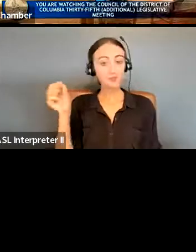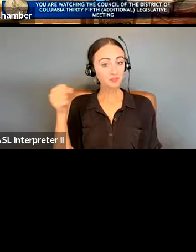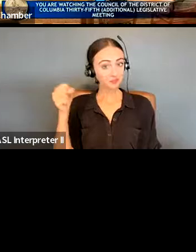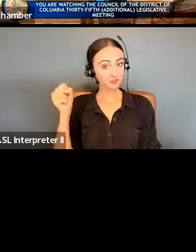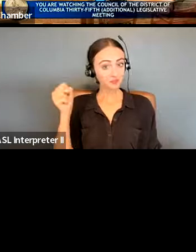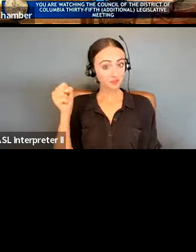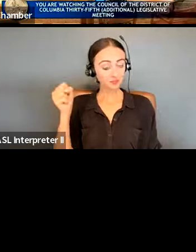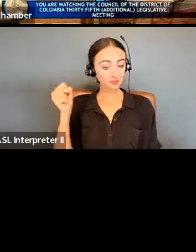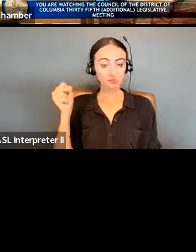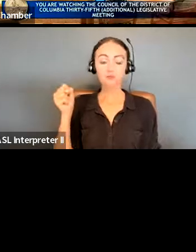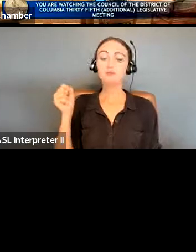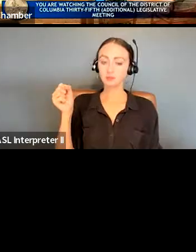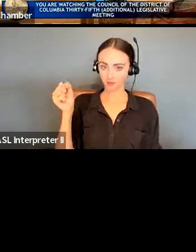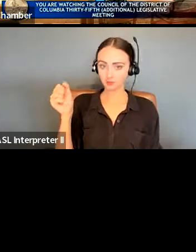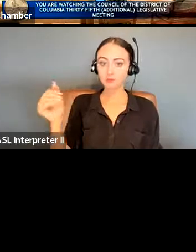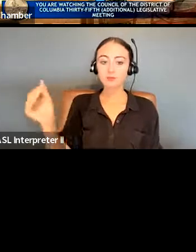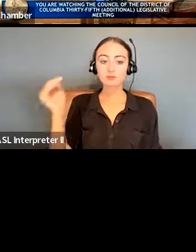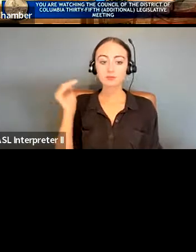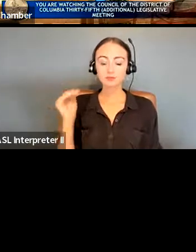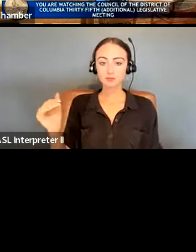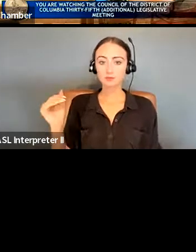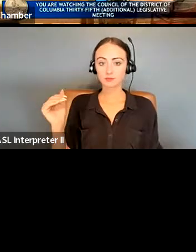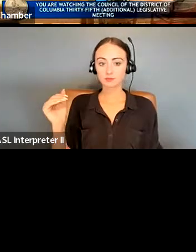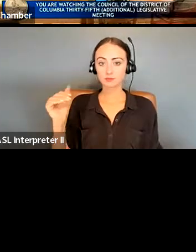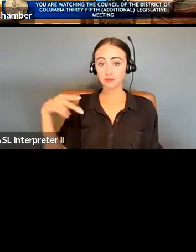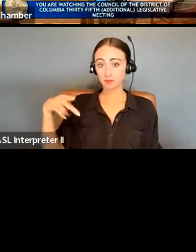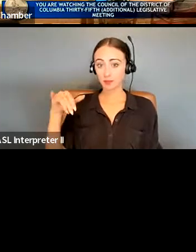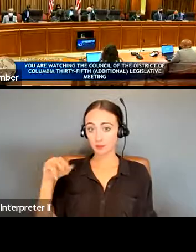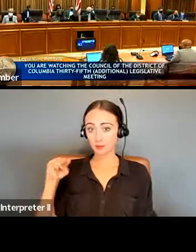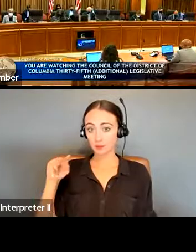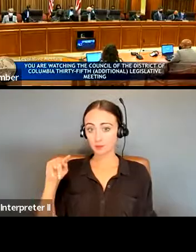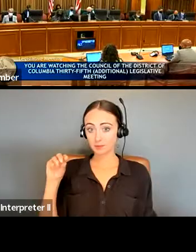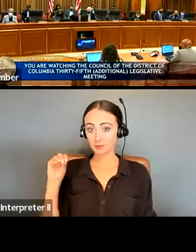Yes. Councilmember McDuffie votes yes. And Councilmember Pinto.